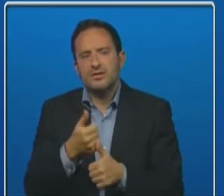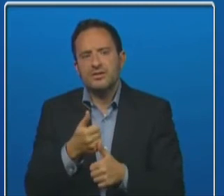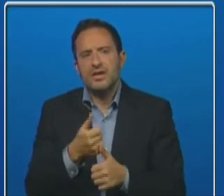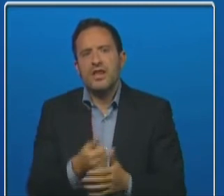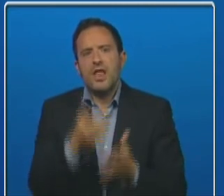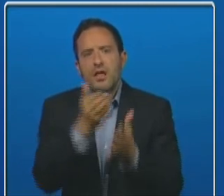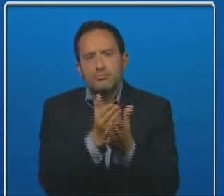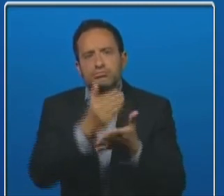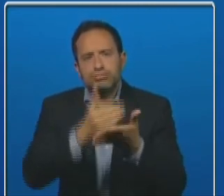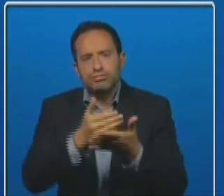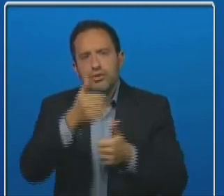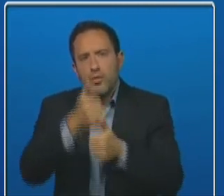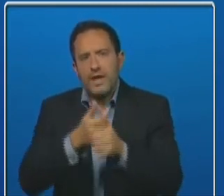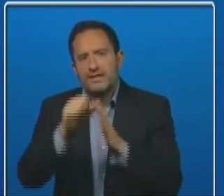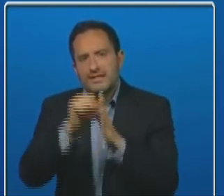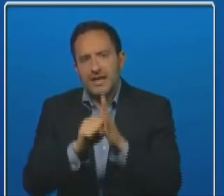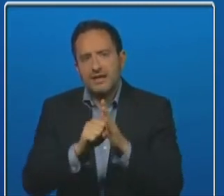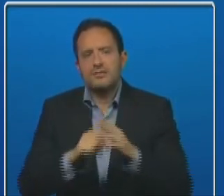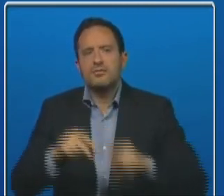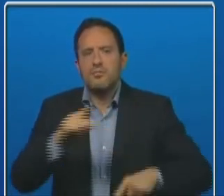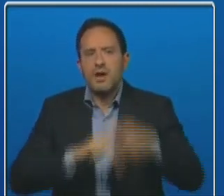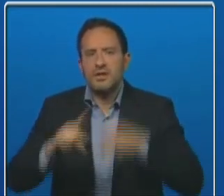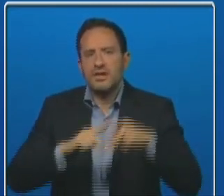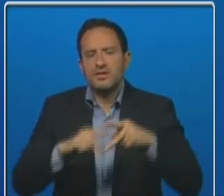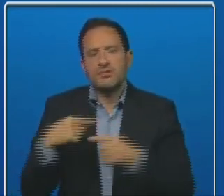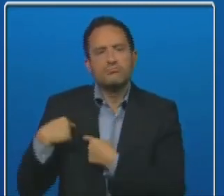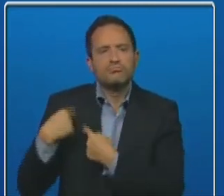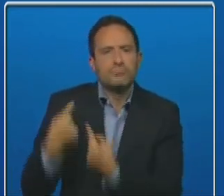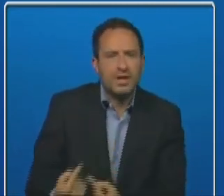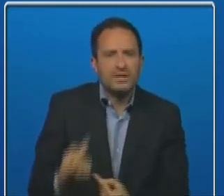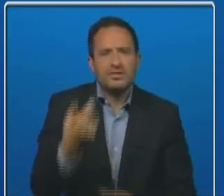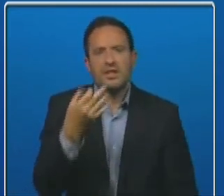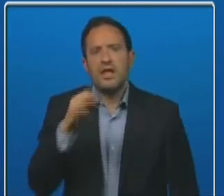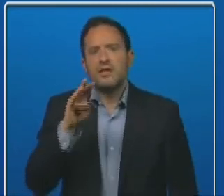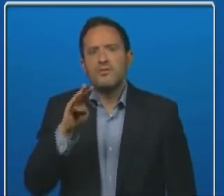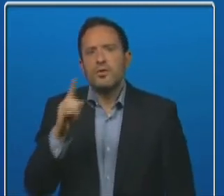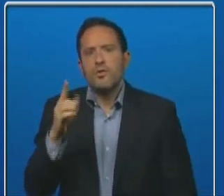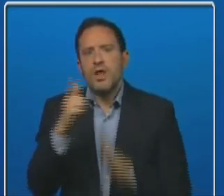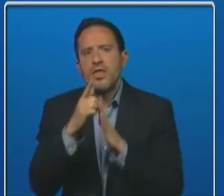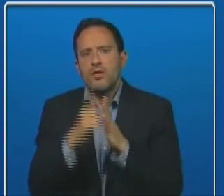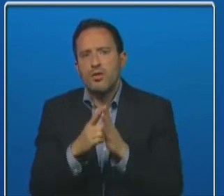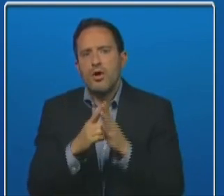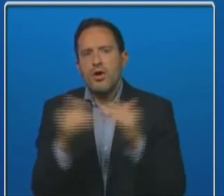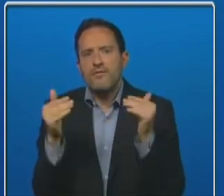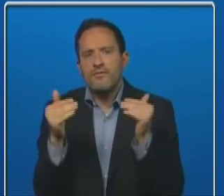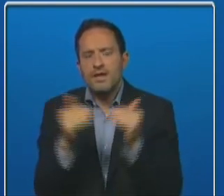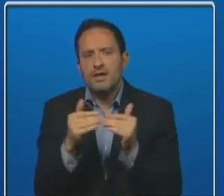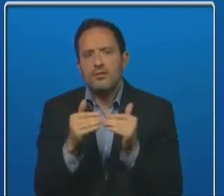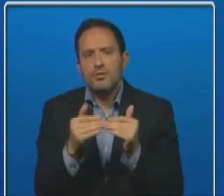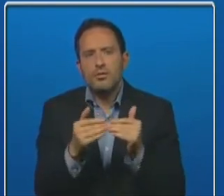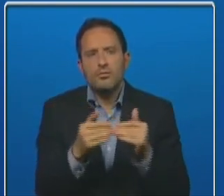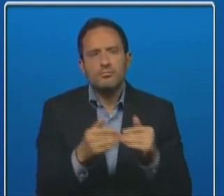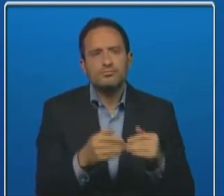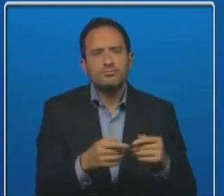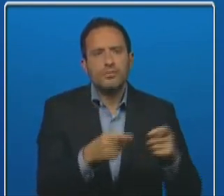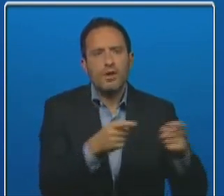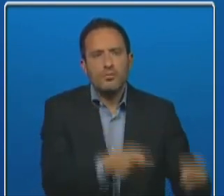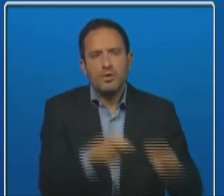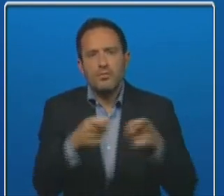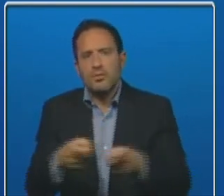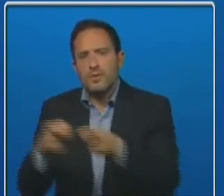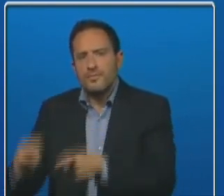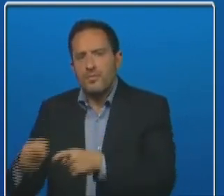state's population. Since 1941, the law has specified that the method of equal proportions will be used to assign House seats